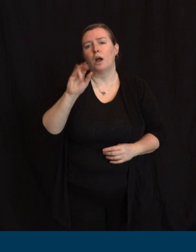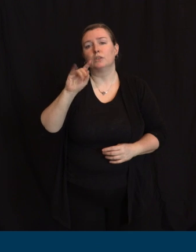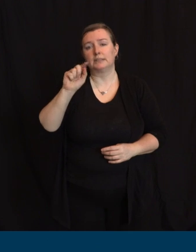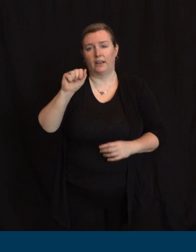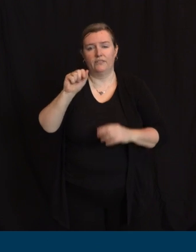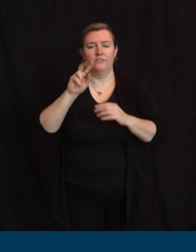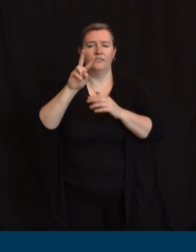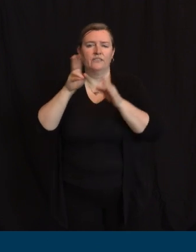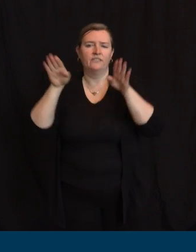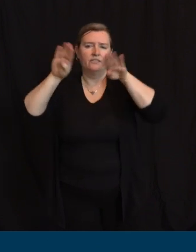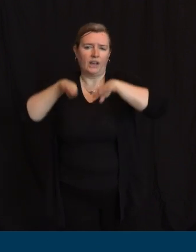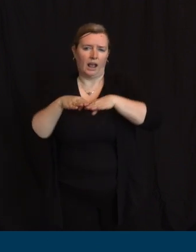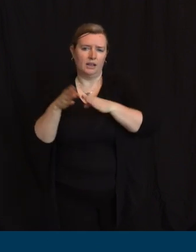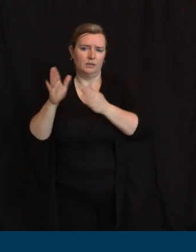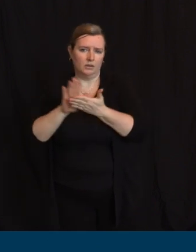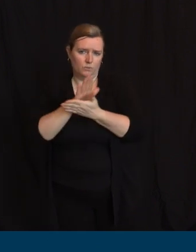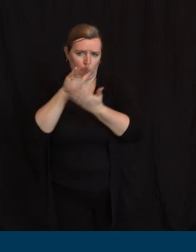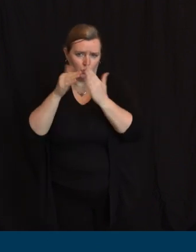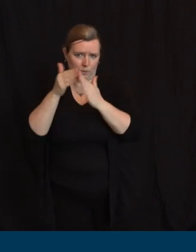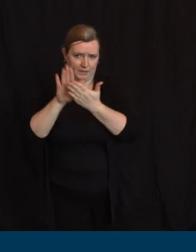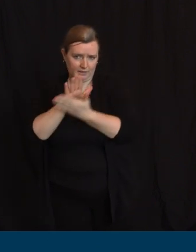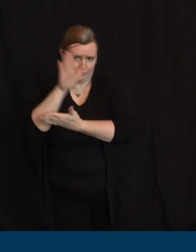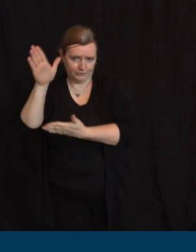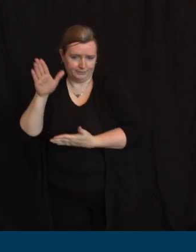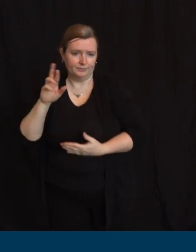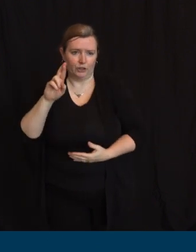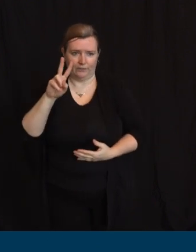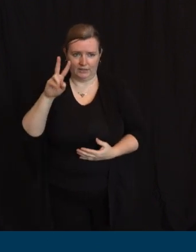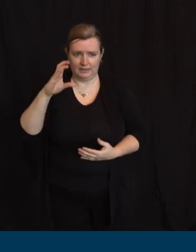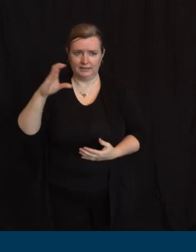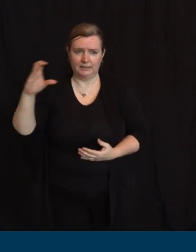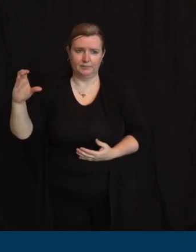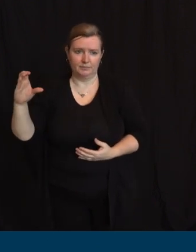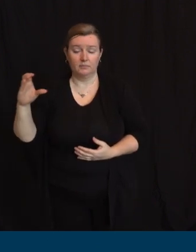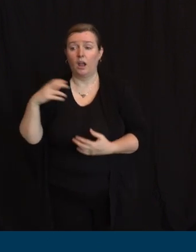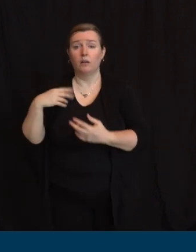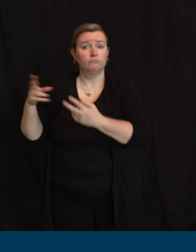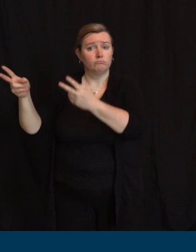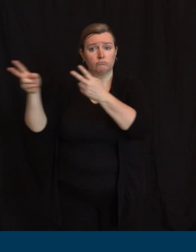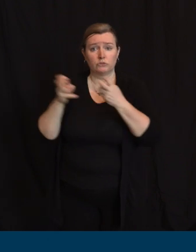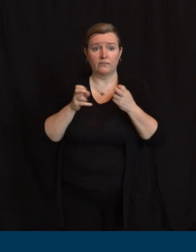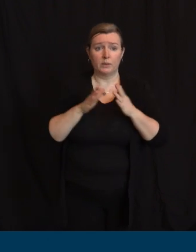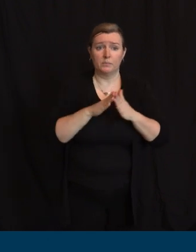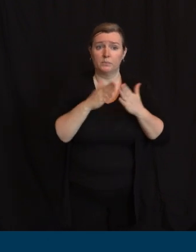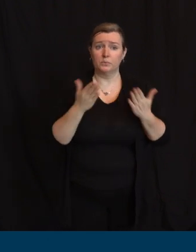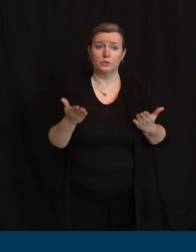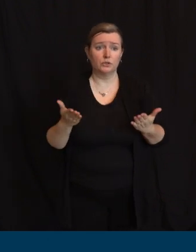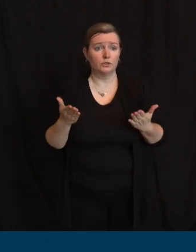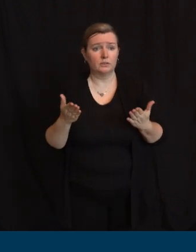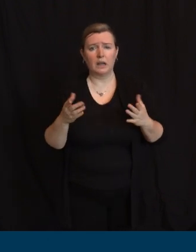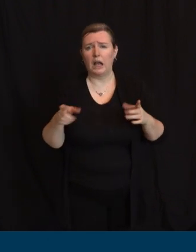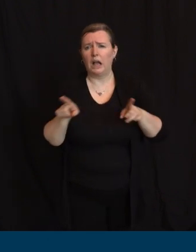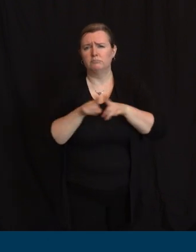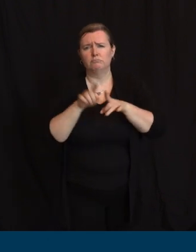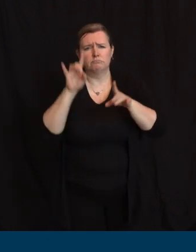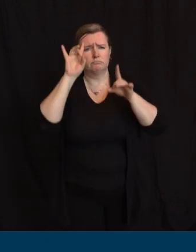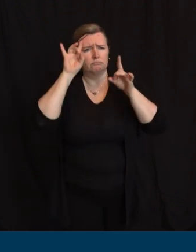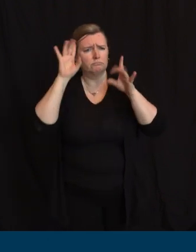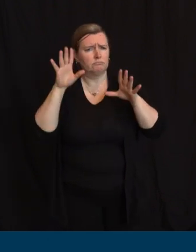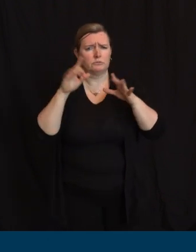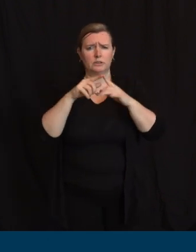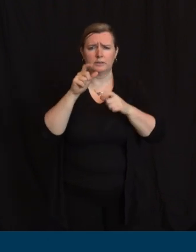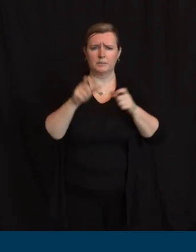I recall the words of the great Elie Wiesel, and I quote him, "Just as despair can come to one only from